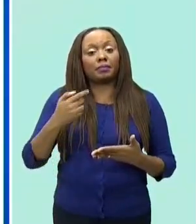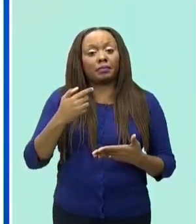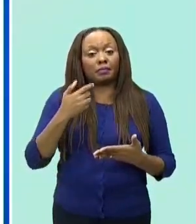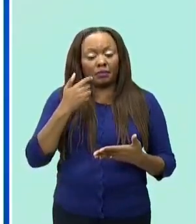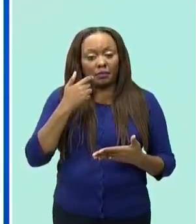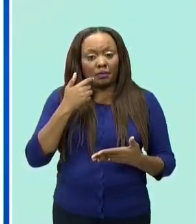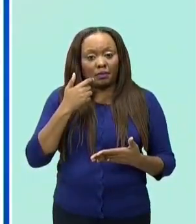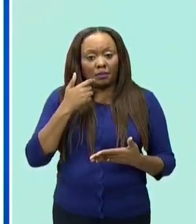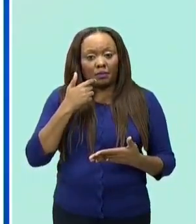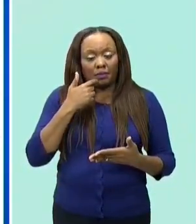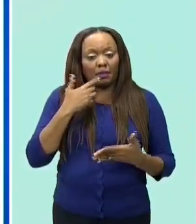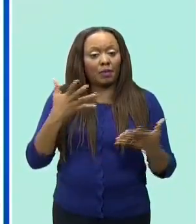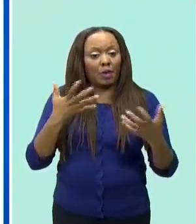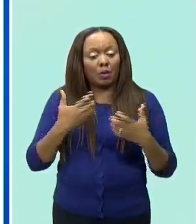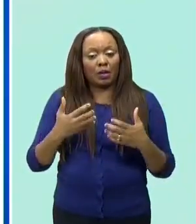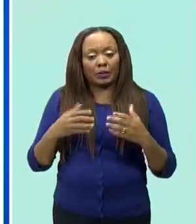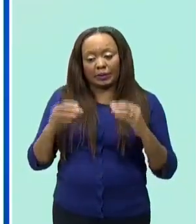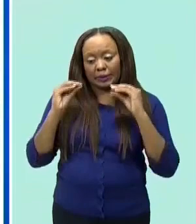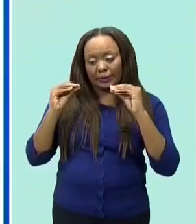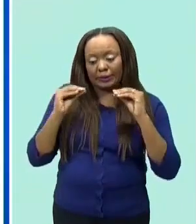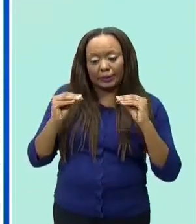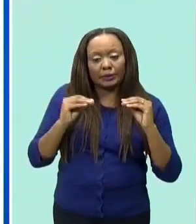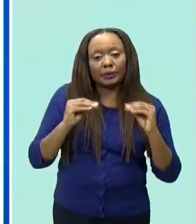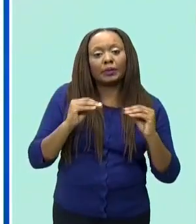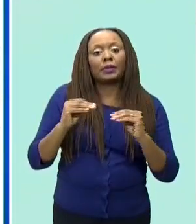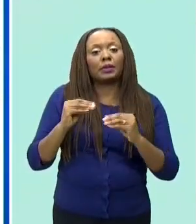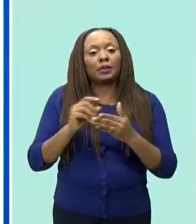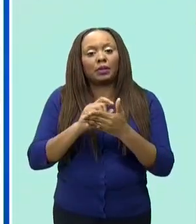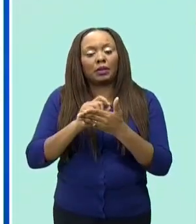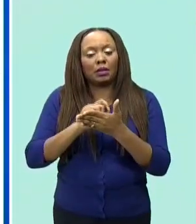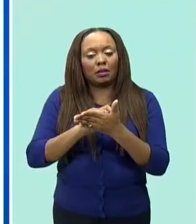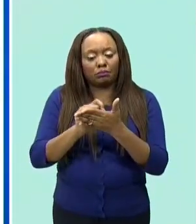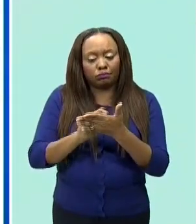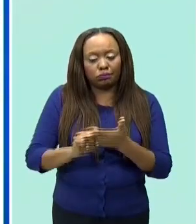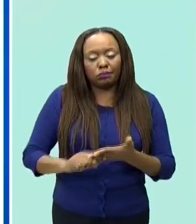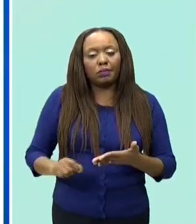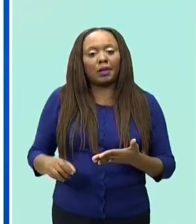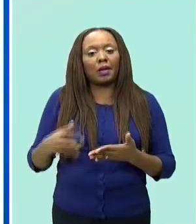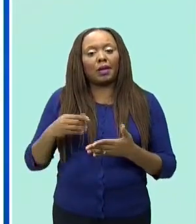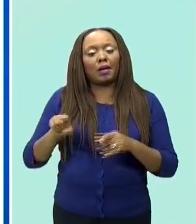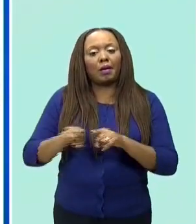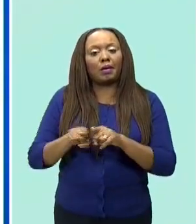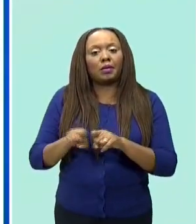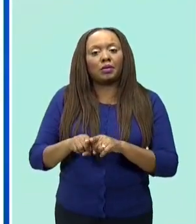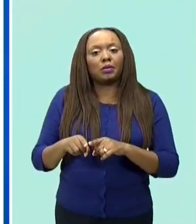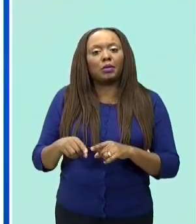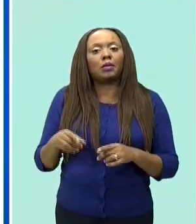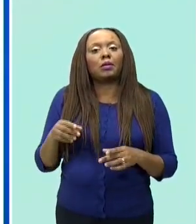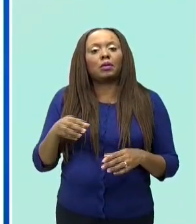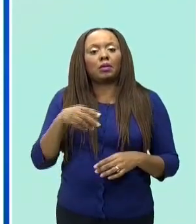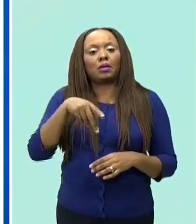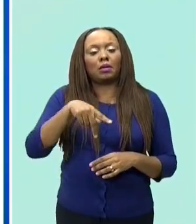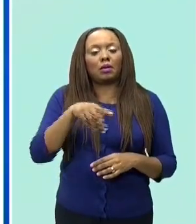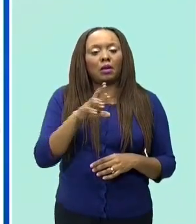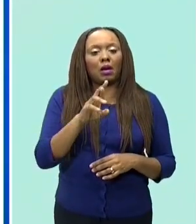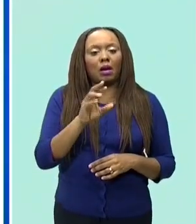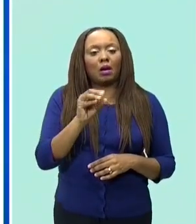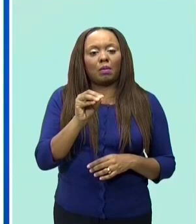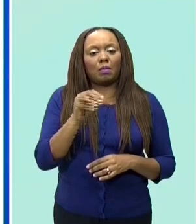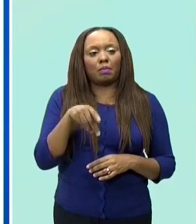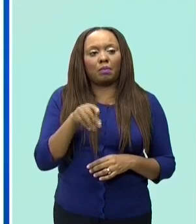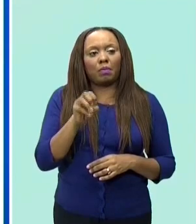songwriting as the first base, whereby intellectual property rights would be a focus of the competition. At the end of the day, a lot of artists is not